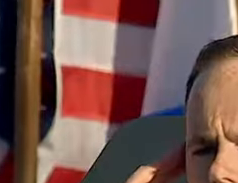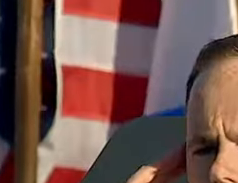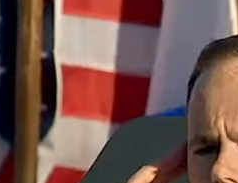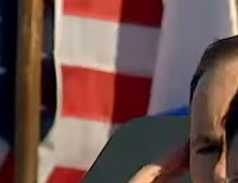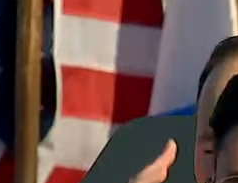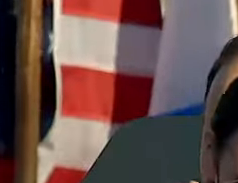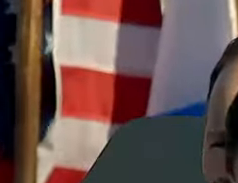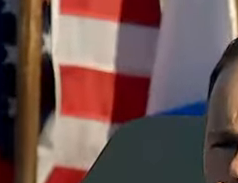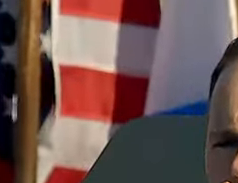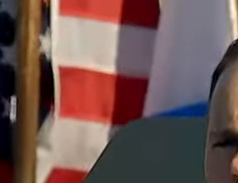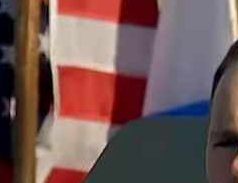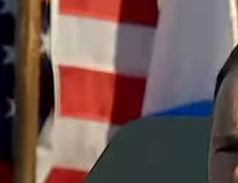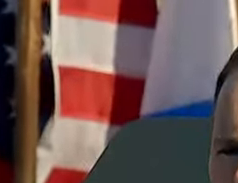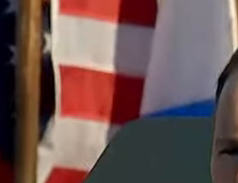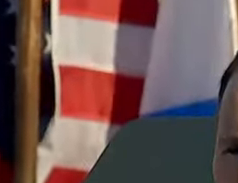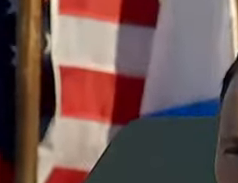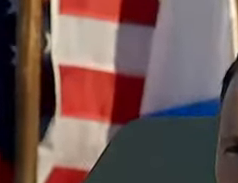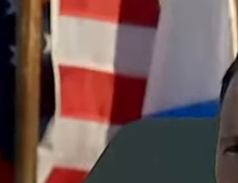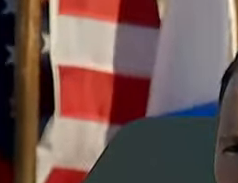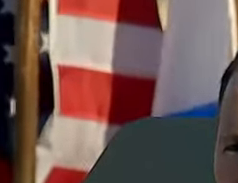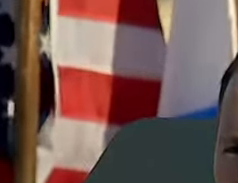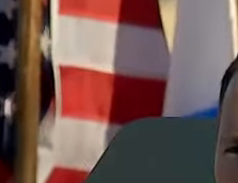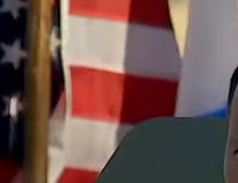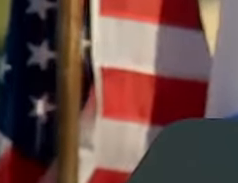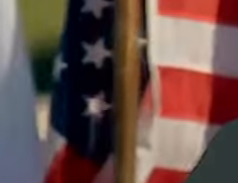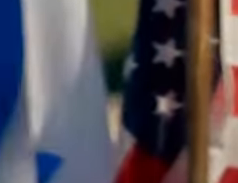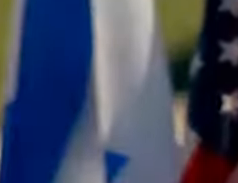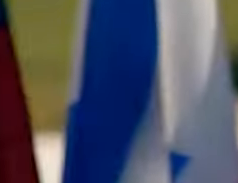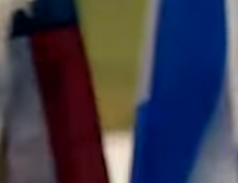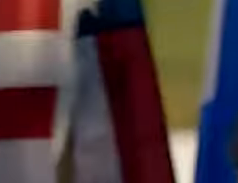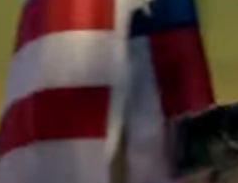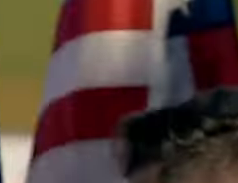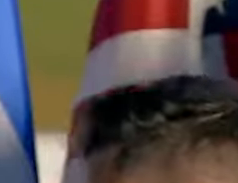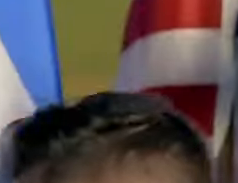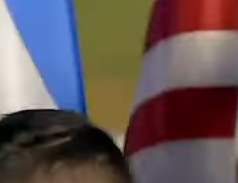Everyone, please give it up for Matisyahu.